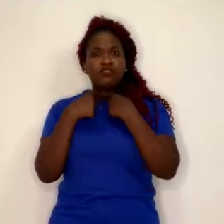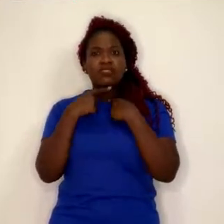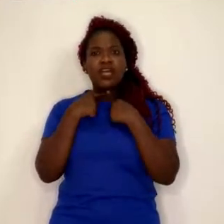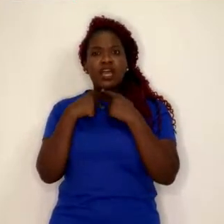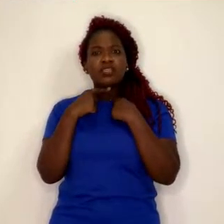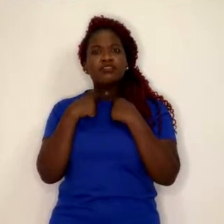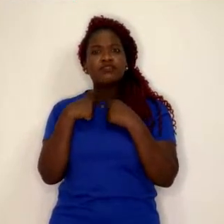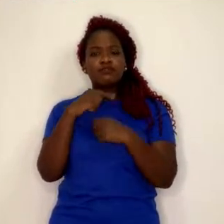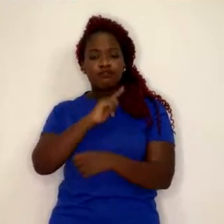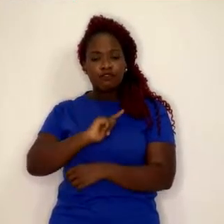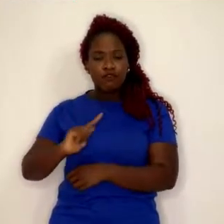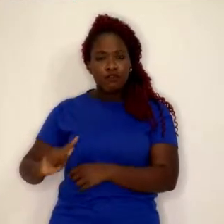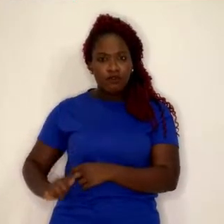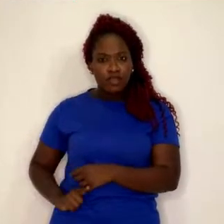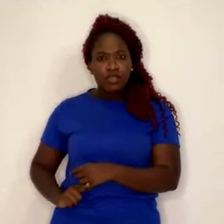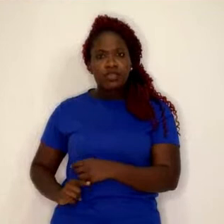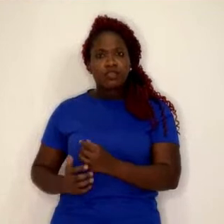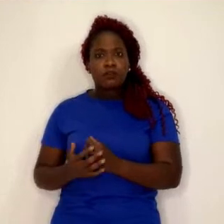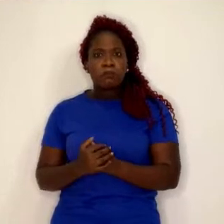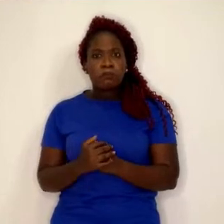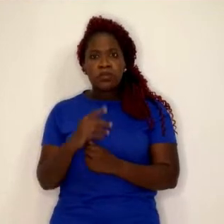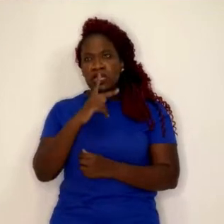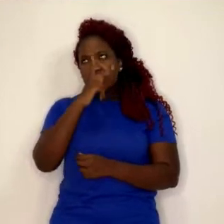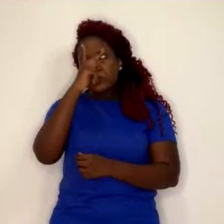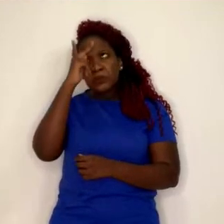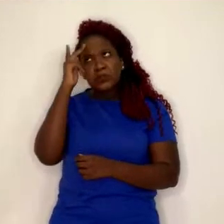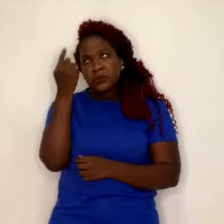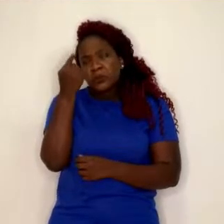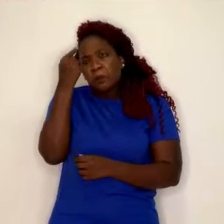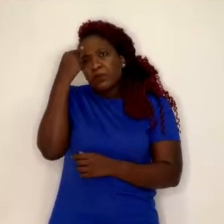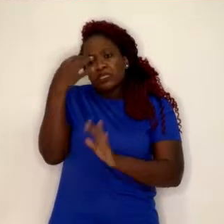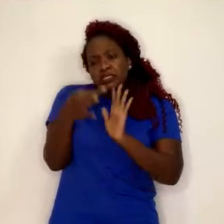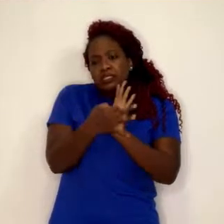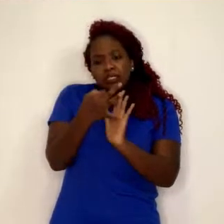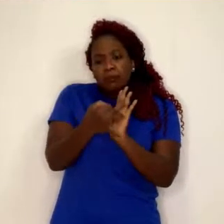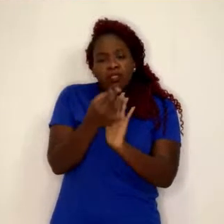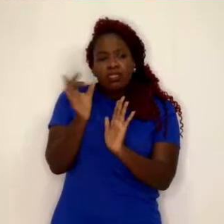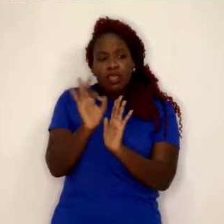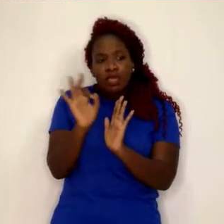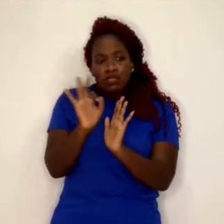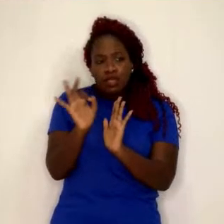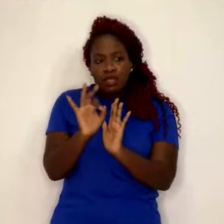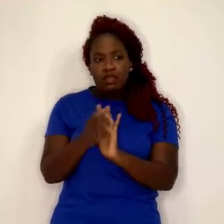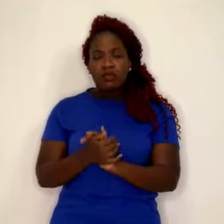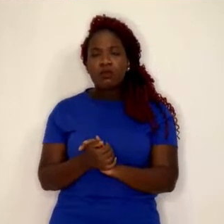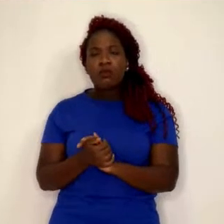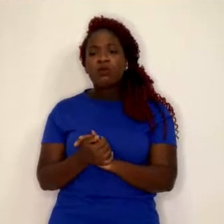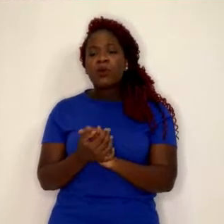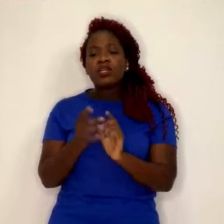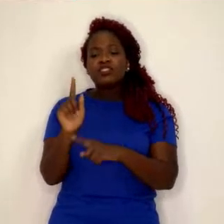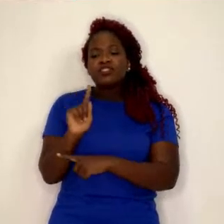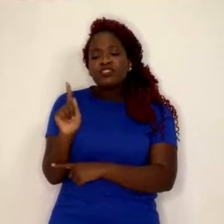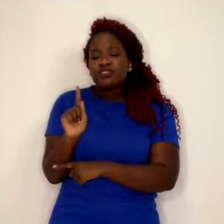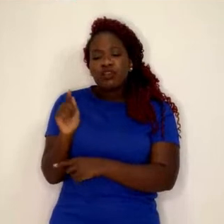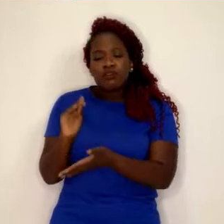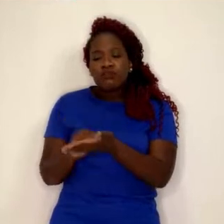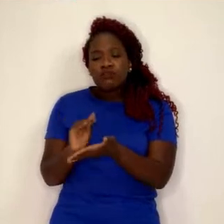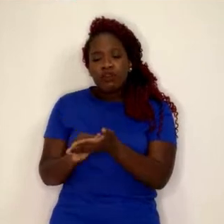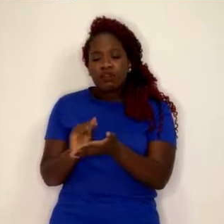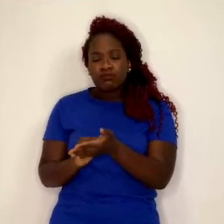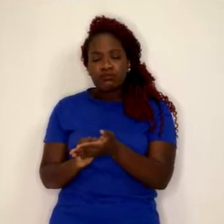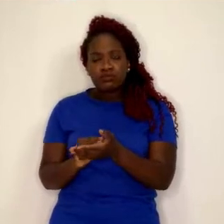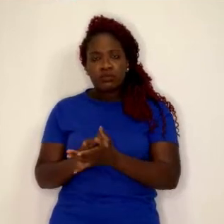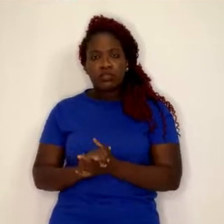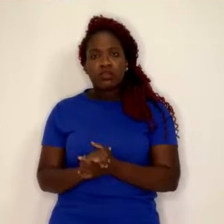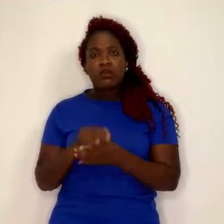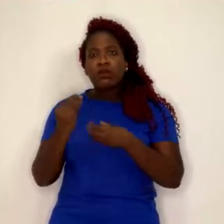in fact, willingness from the part of the government that people wouldn't think critically, or is